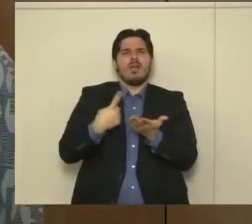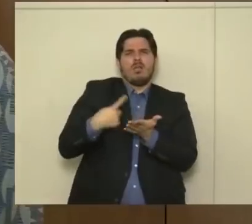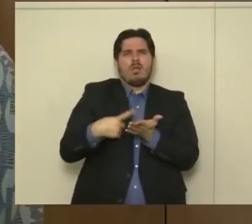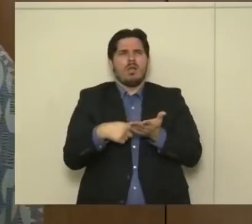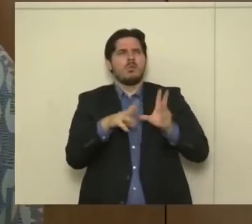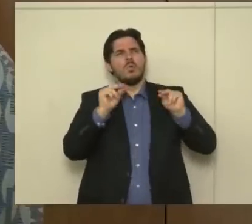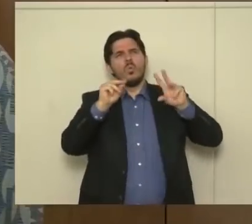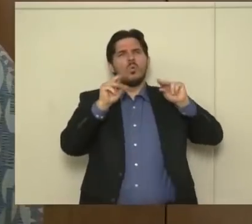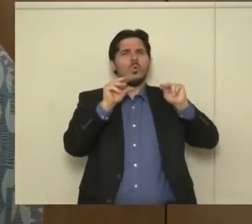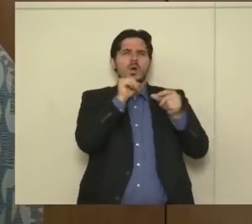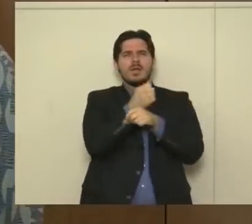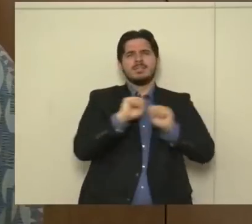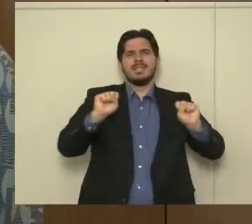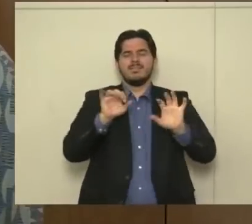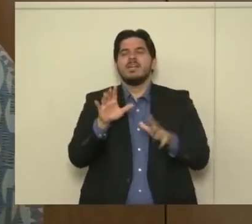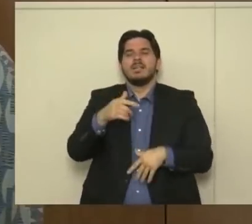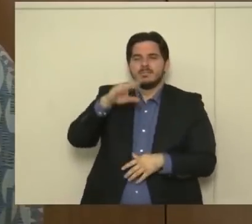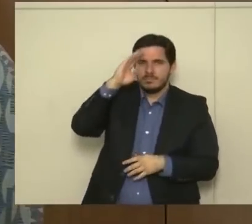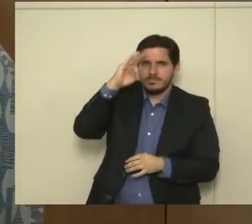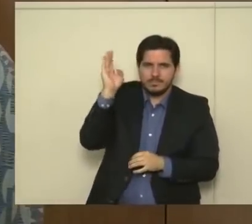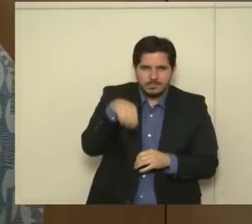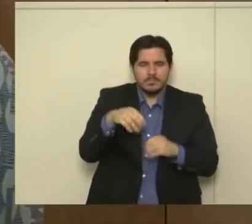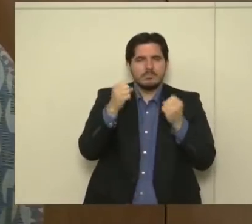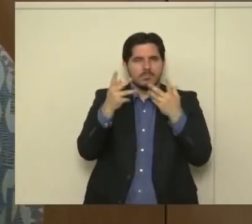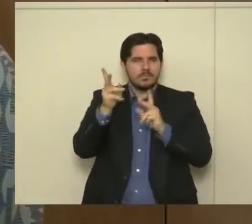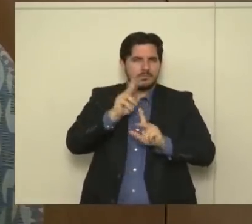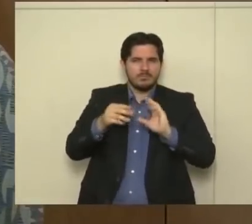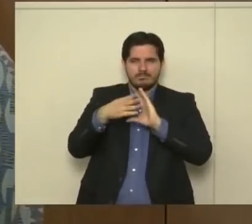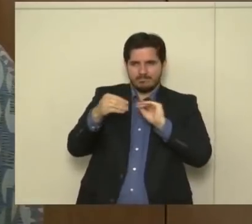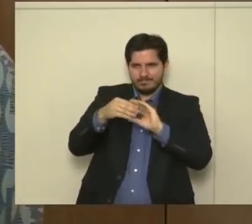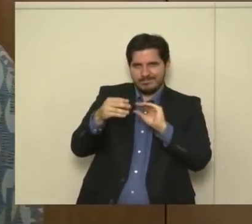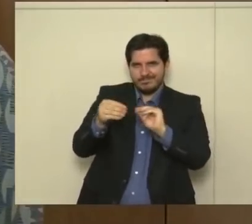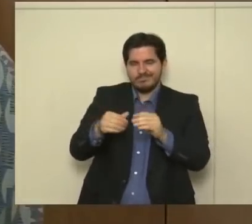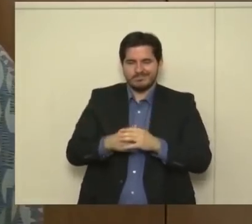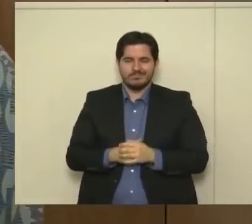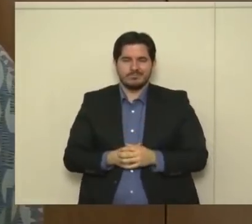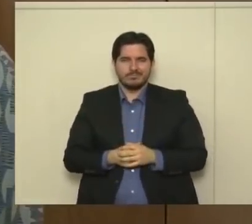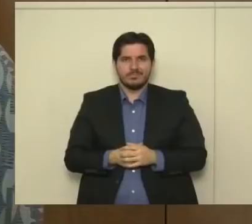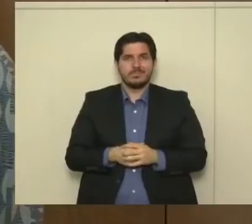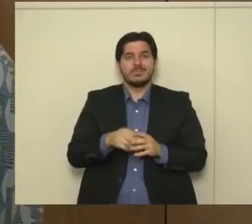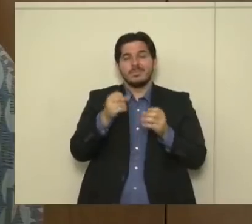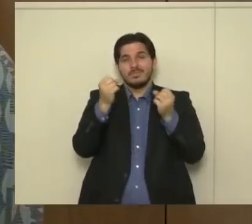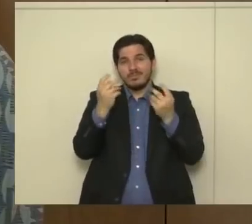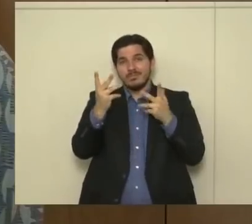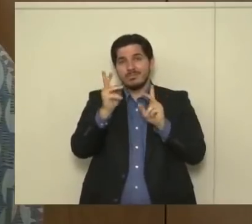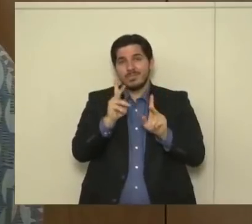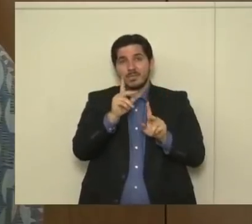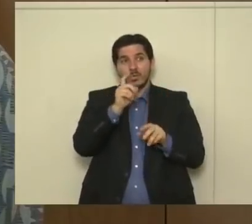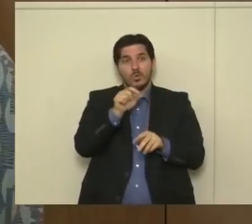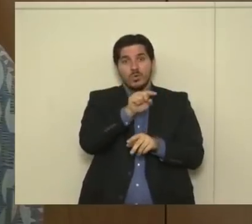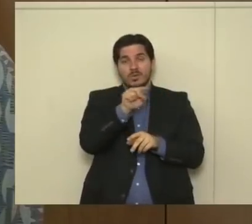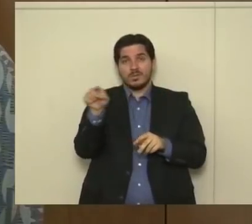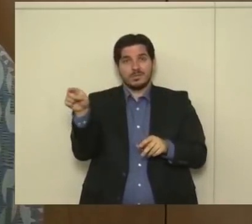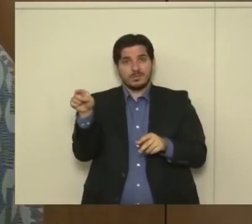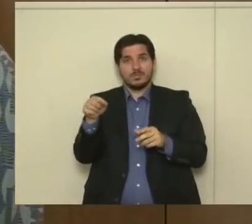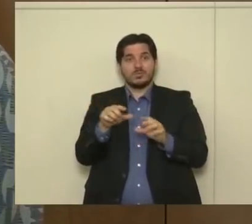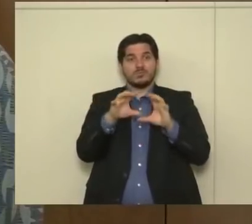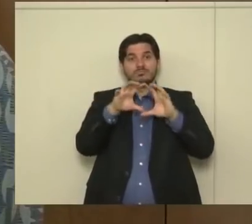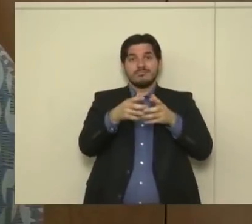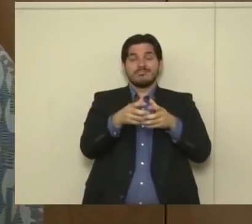unequivocally. The fewer individuals that get flu vaccine that are not part of that priority or